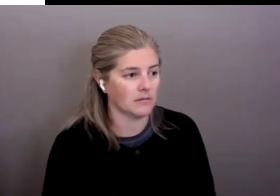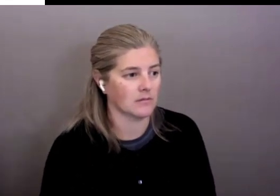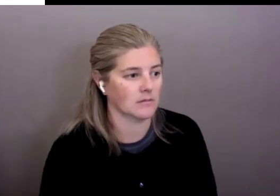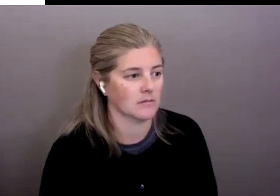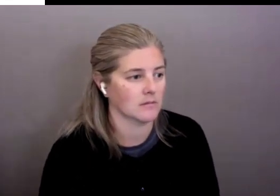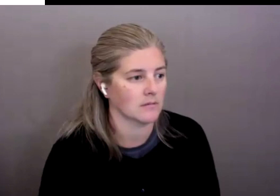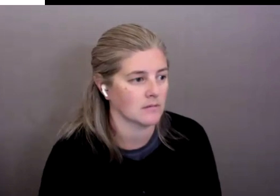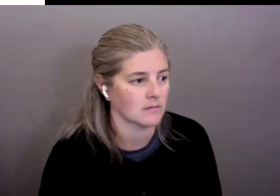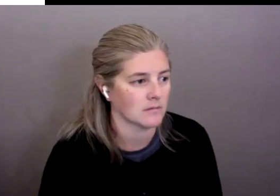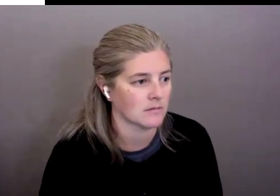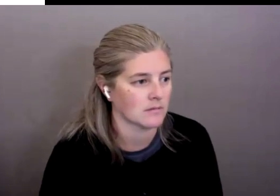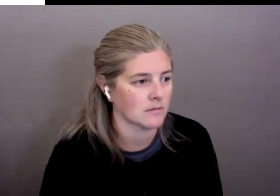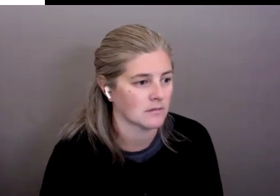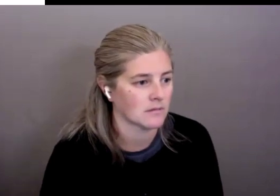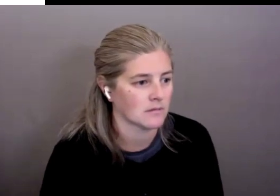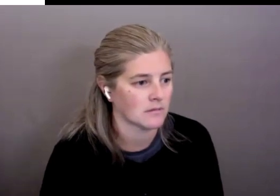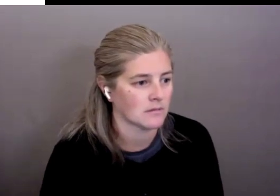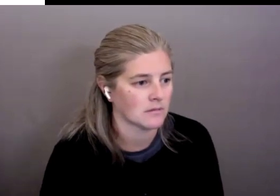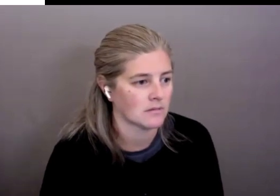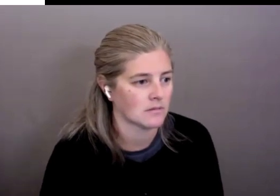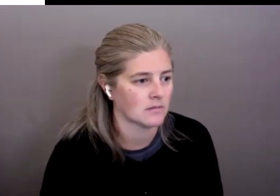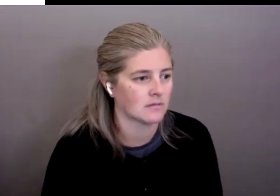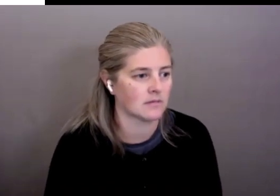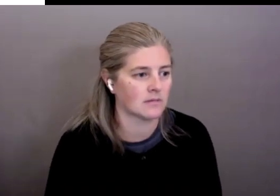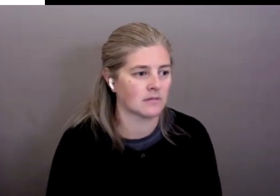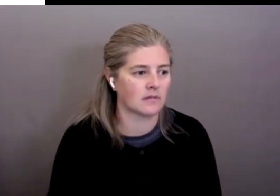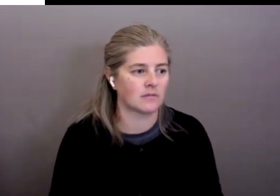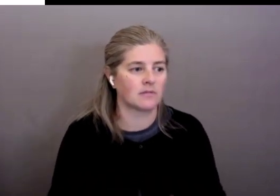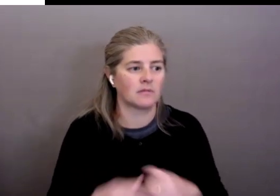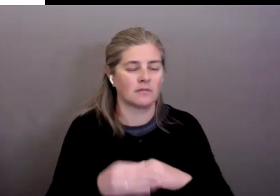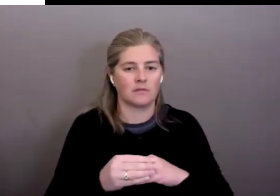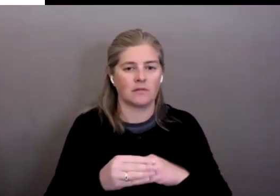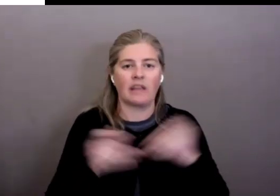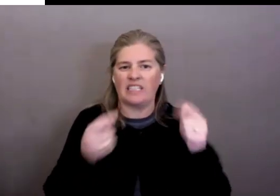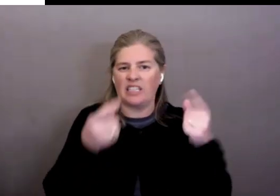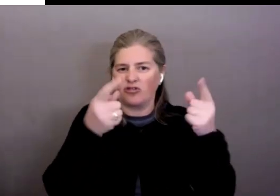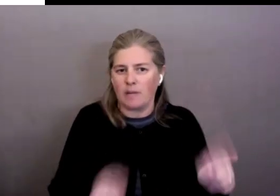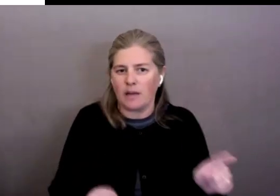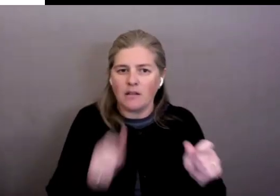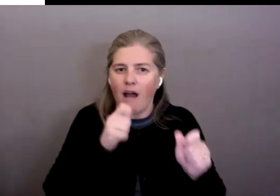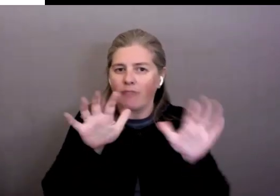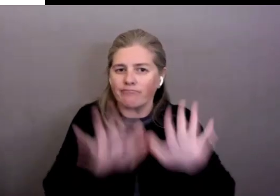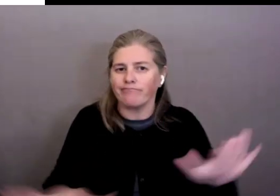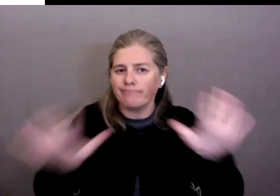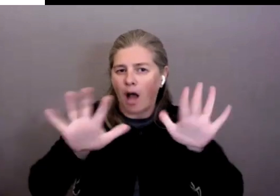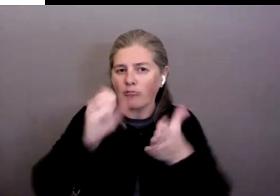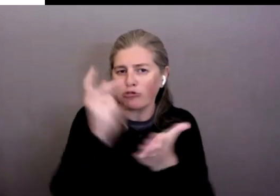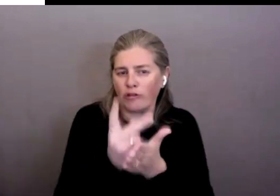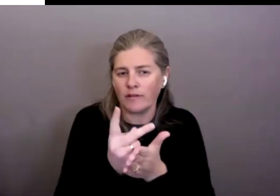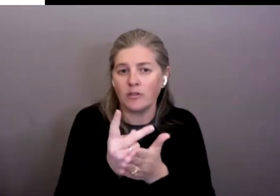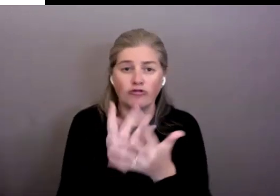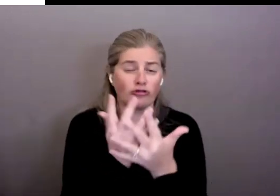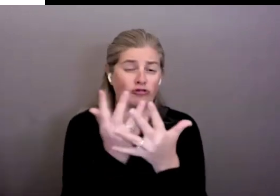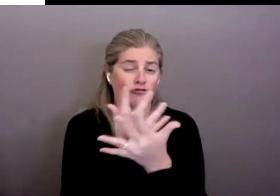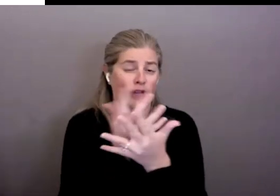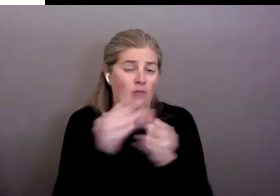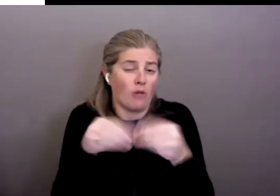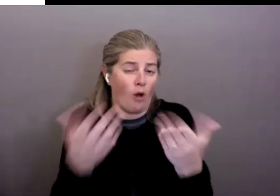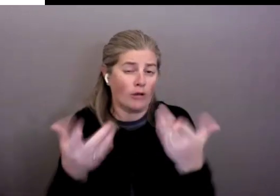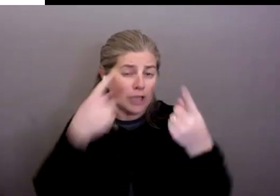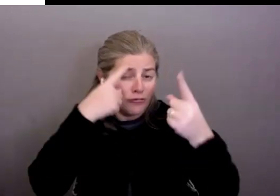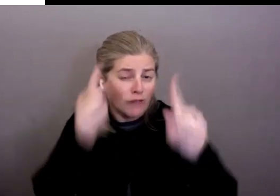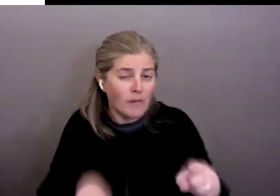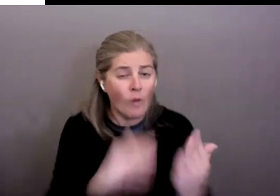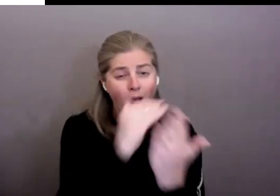So the form instructs AAAs, assuming that this is an agreement that is not categorically approved, to screen the proposed agreements for a list